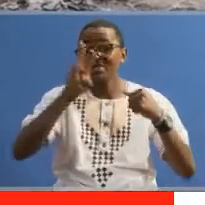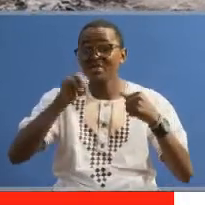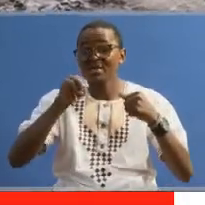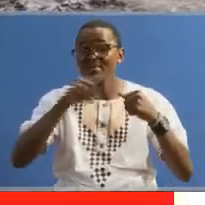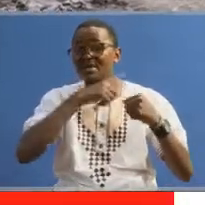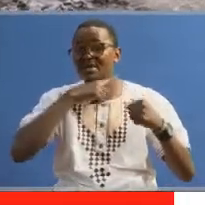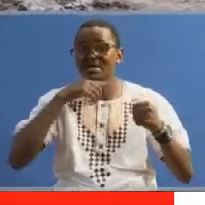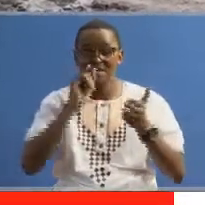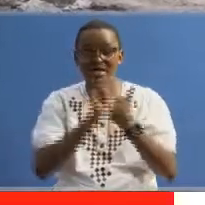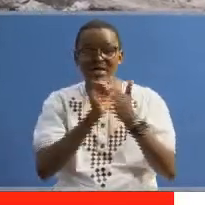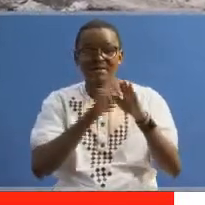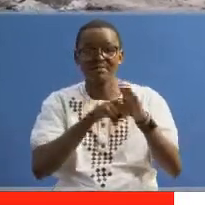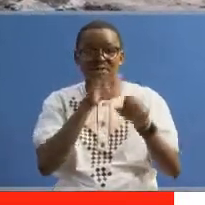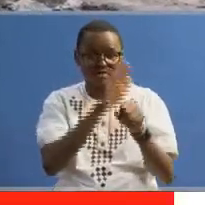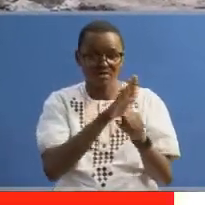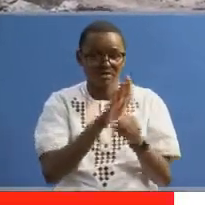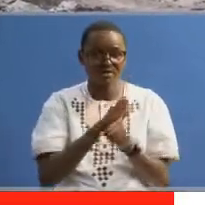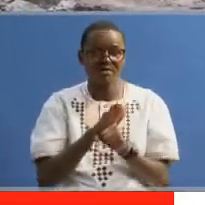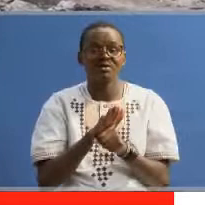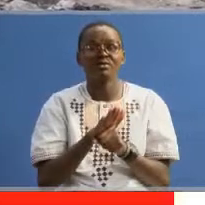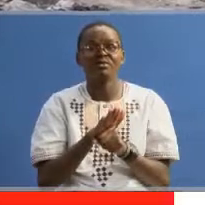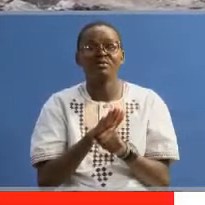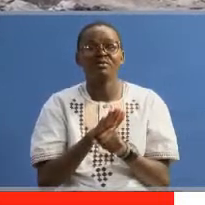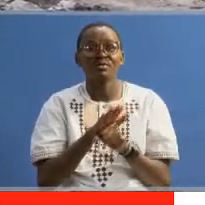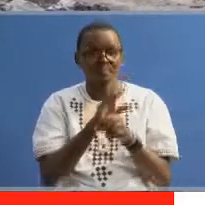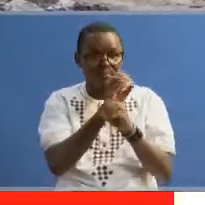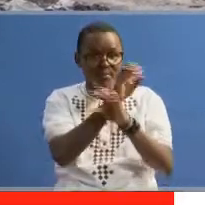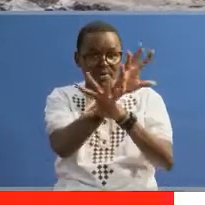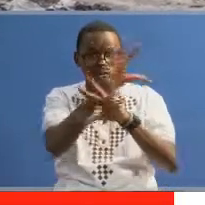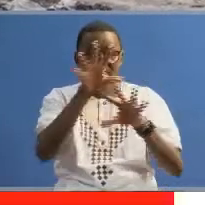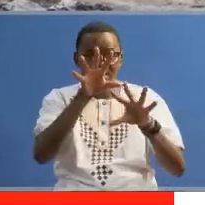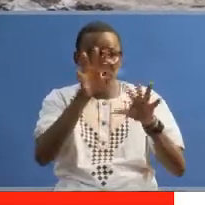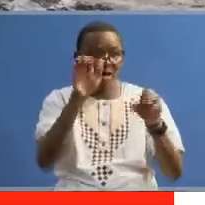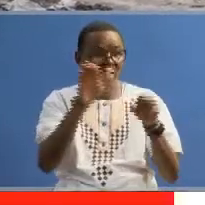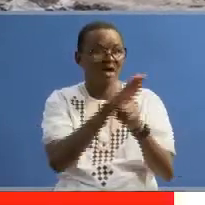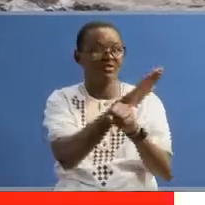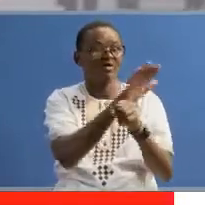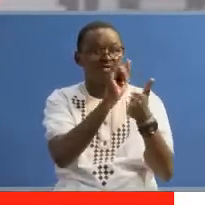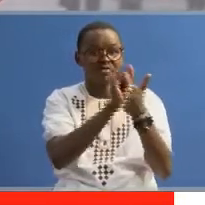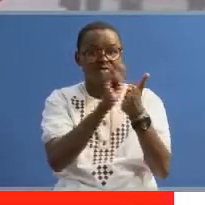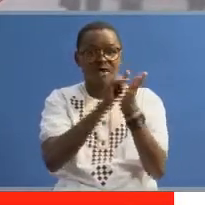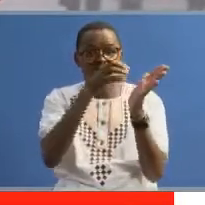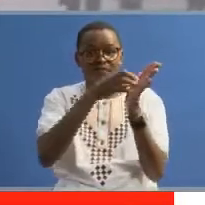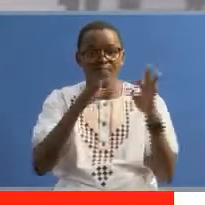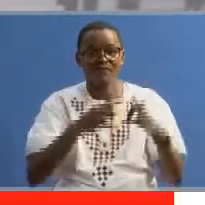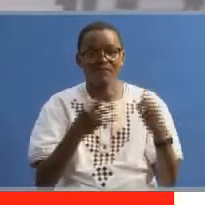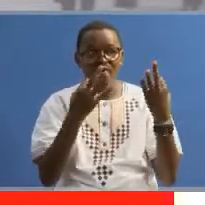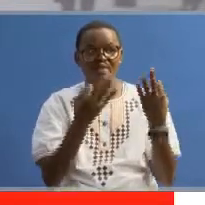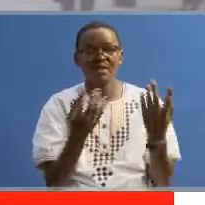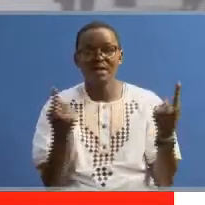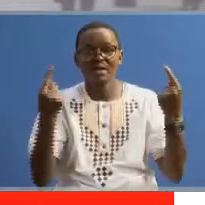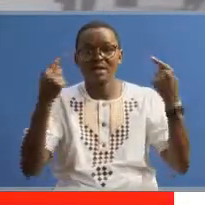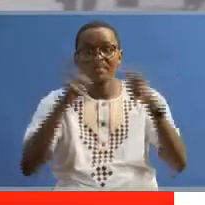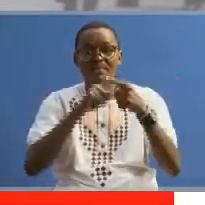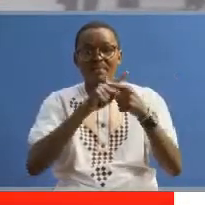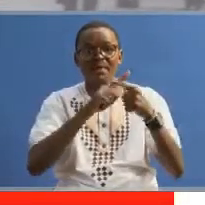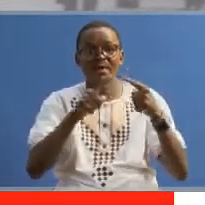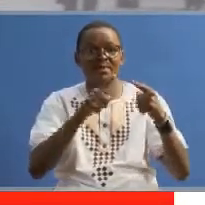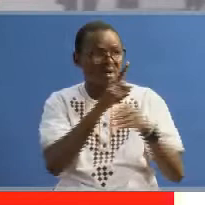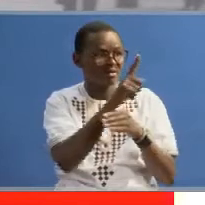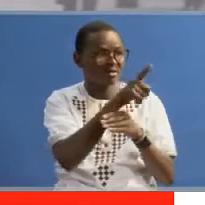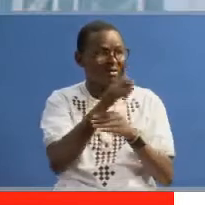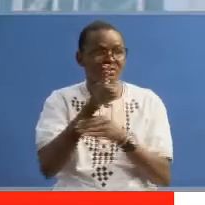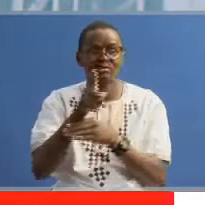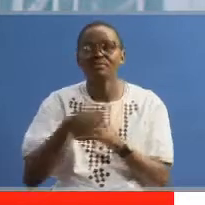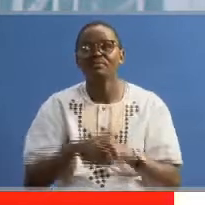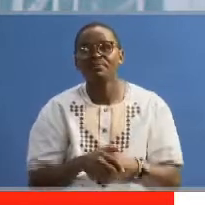killed that time. And there was a lot of media coverage that time about that case. And families came out, but they were still being threatened.